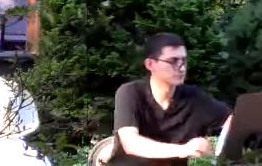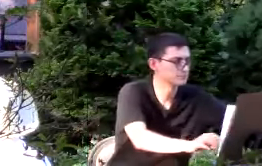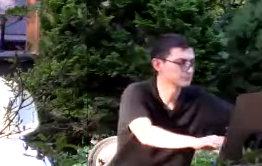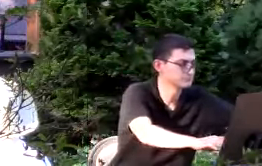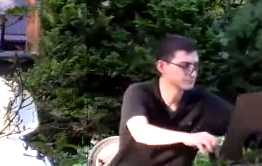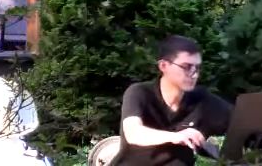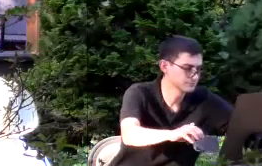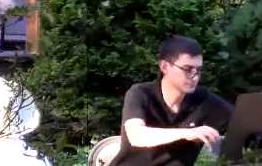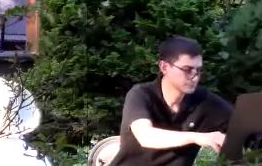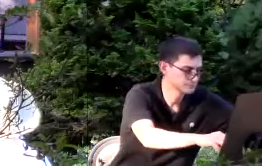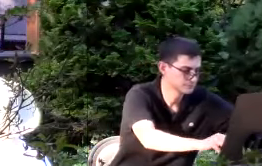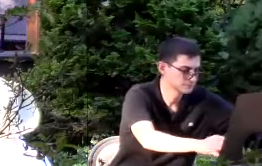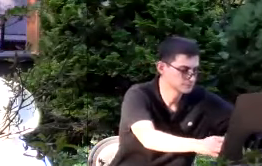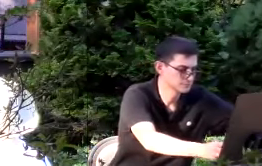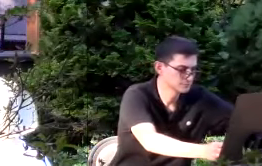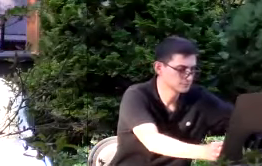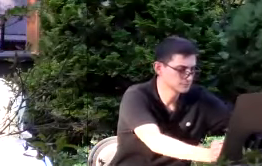Yay, la, la, la, yay, la.